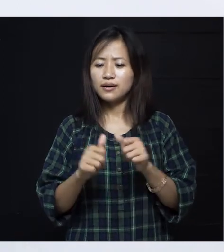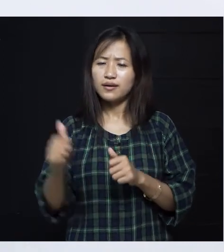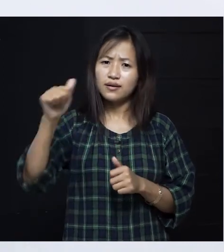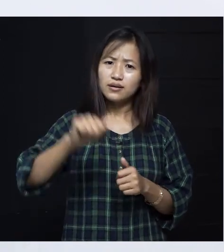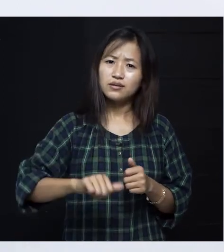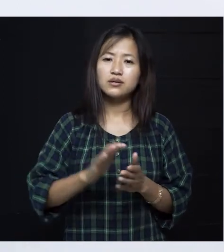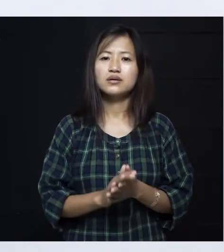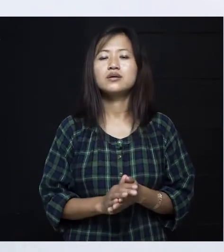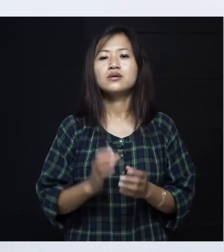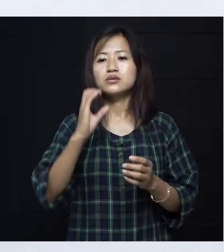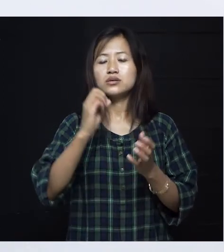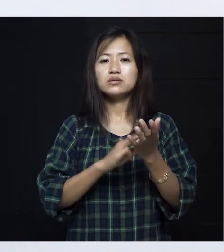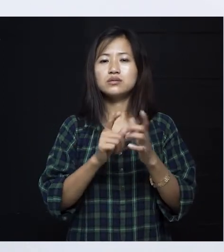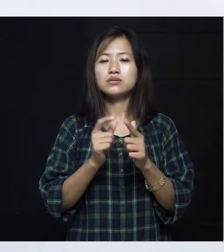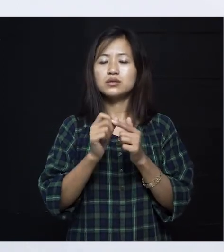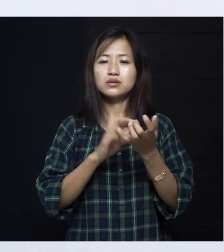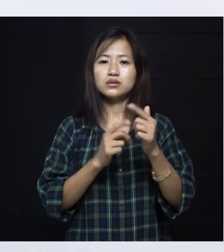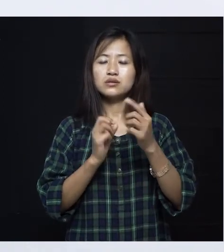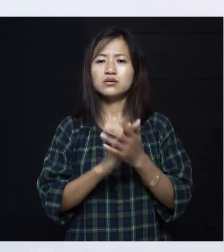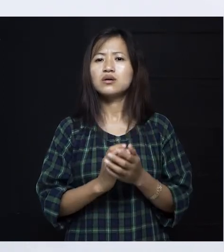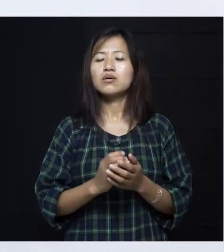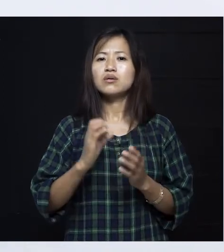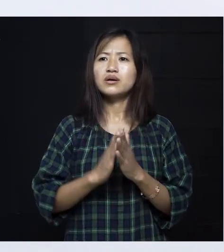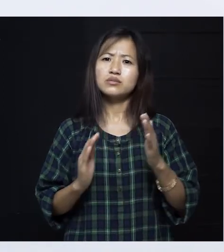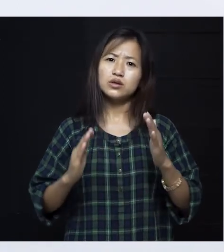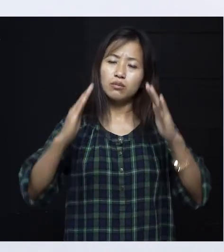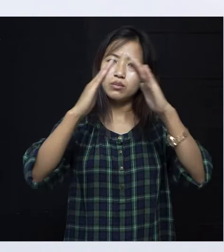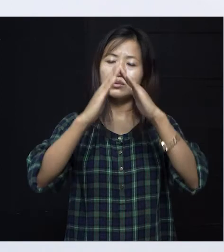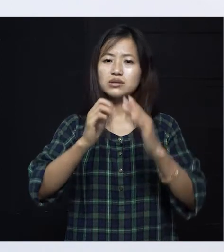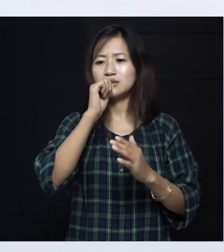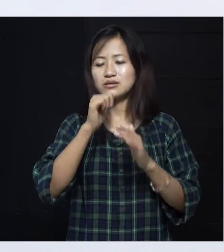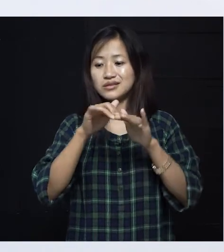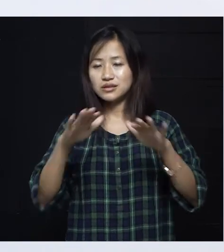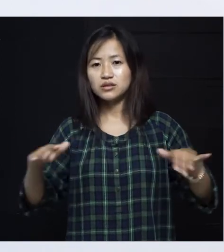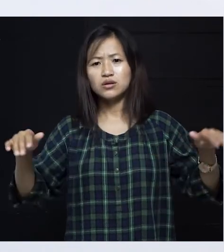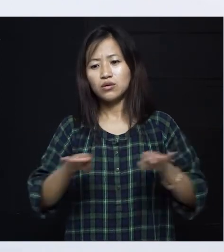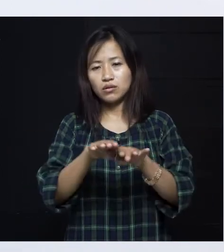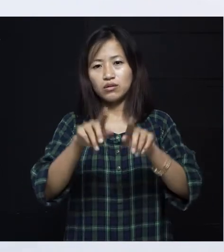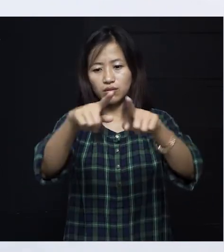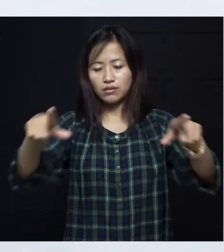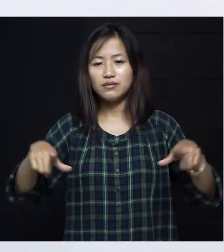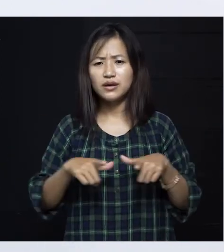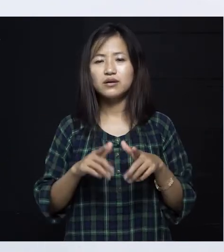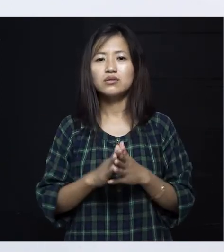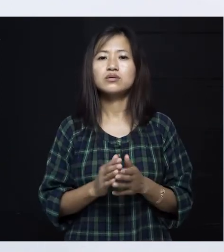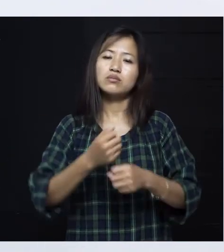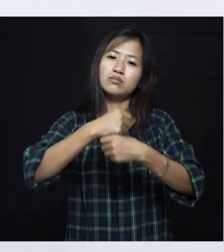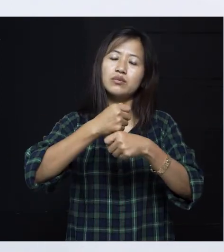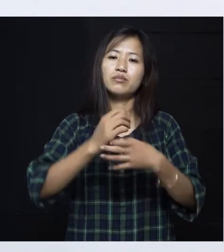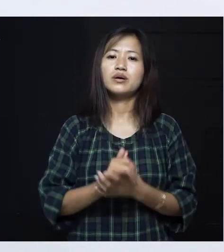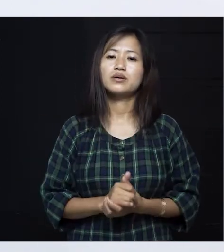or anywhere in the country. Okay, whether it is a mountain or sea or land, wherever it is, it can be